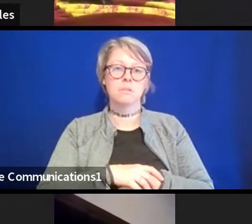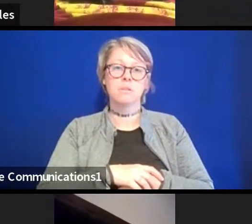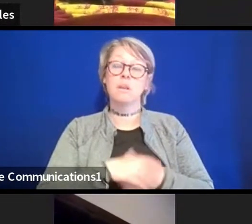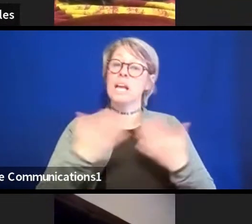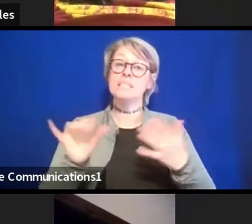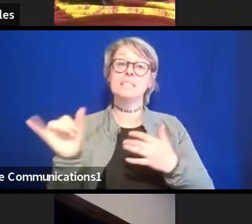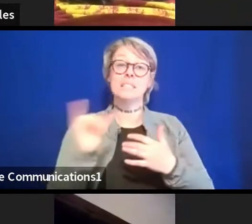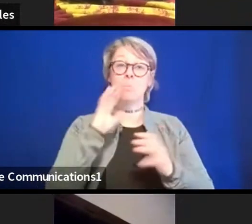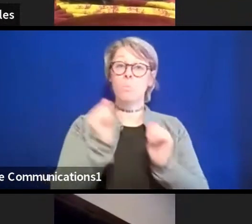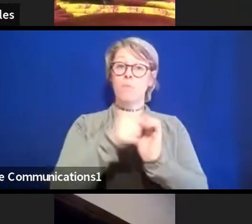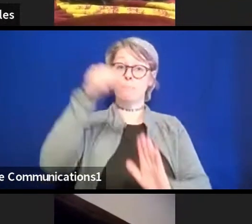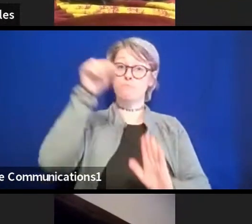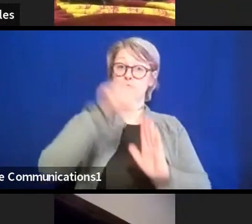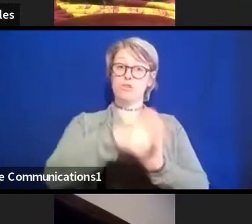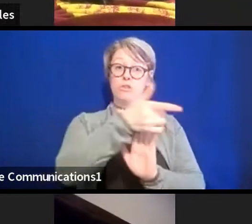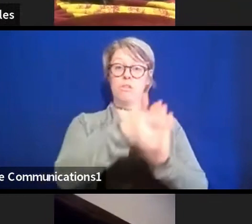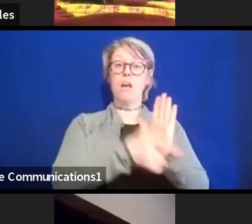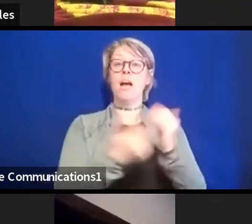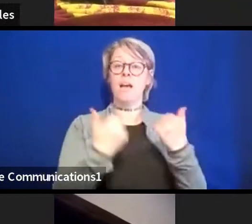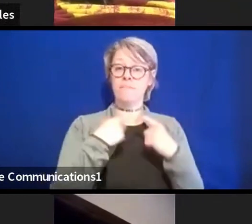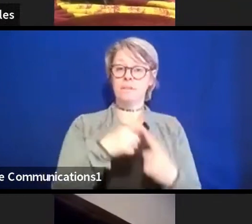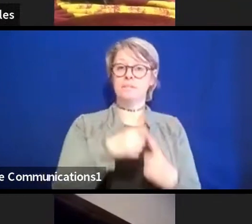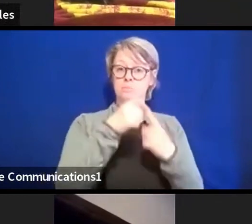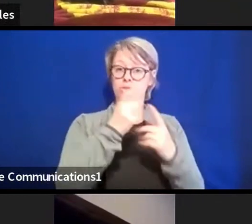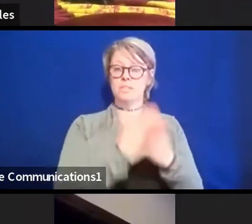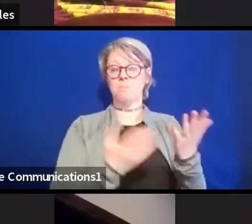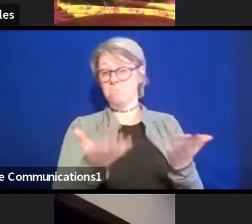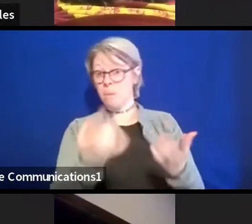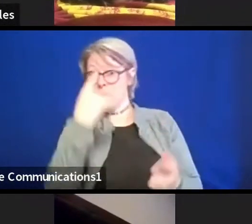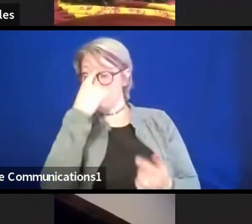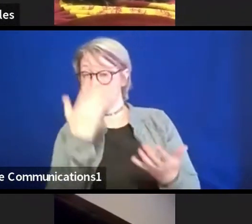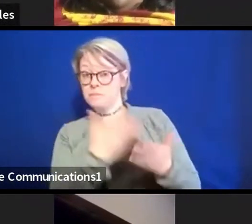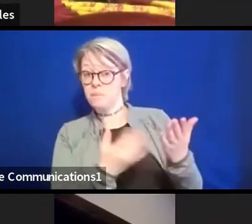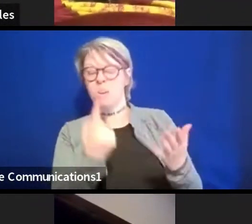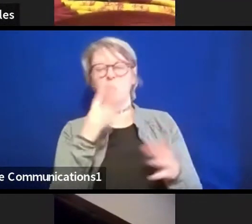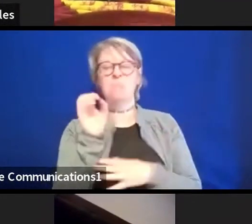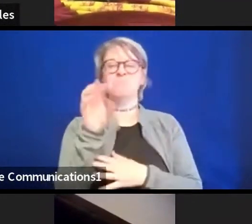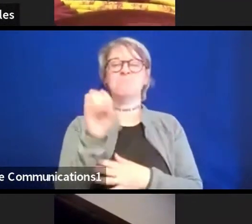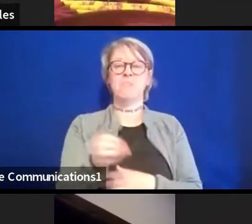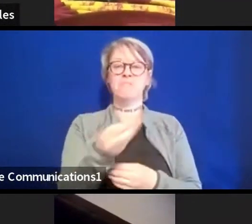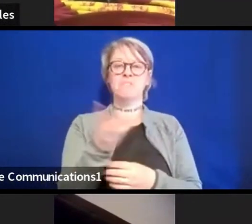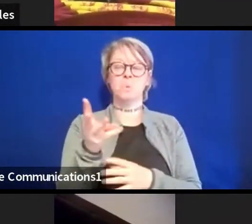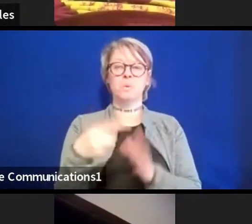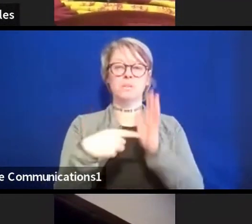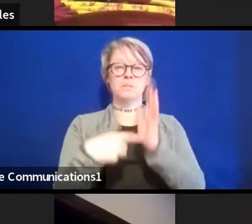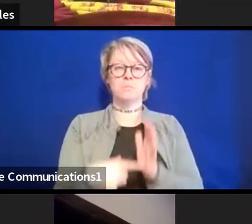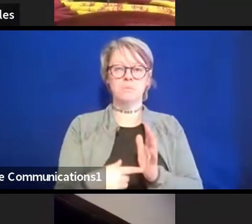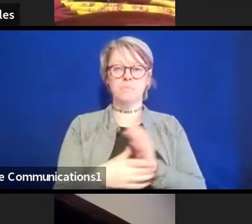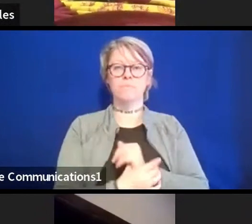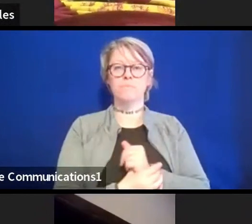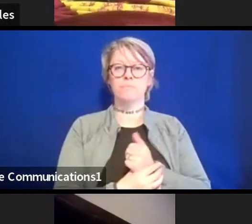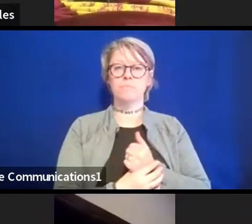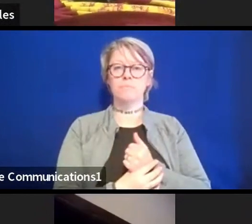murder. You can probably think of a couple, but I'll just say, to be quick here, if you commit